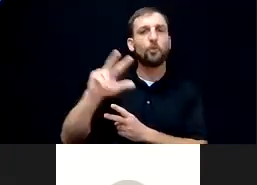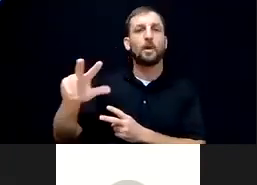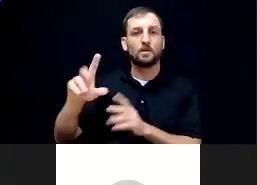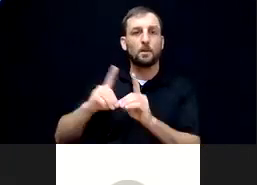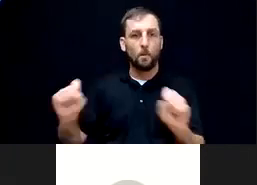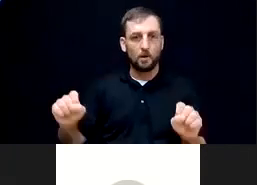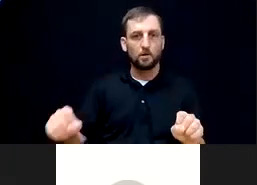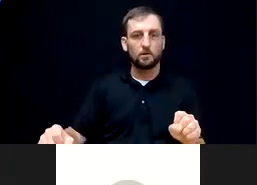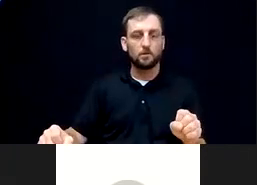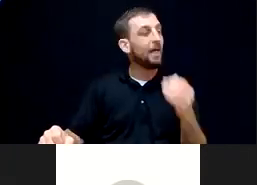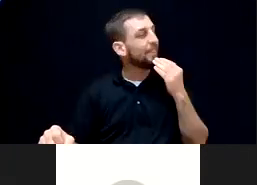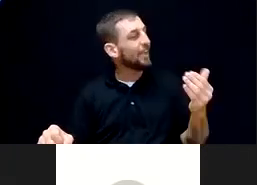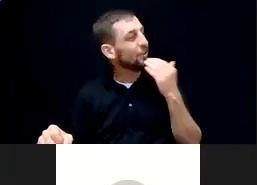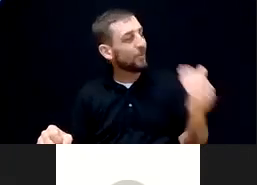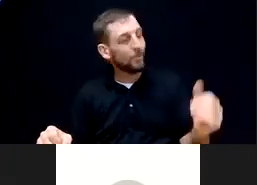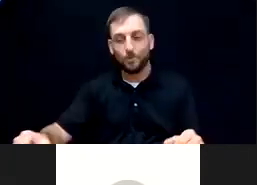Thank you.